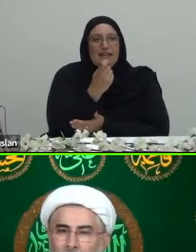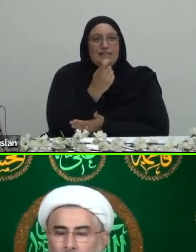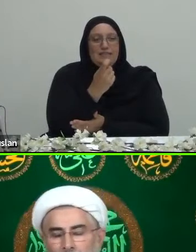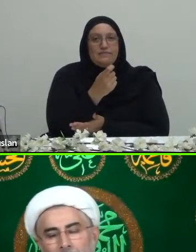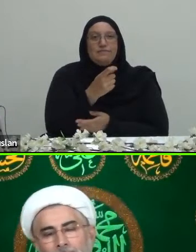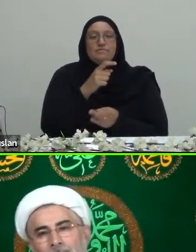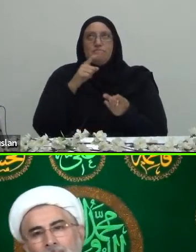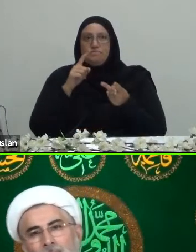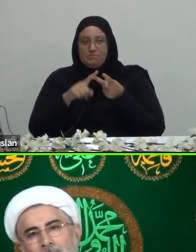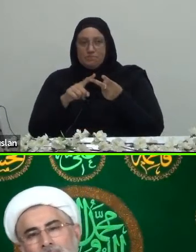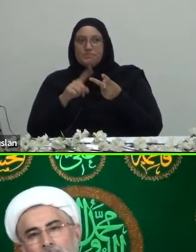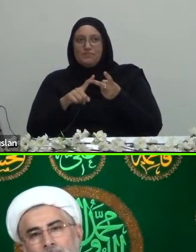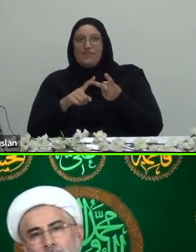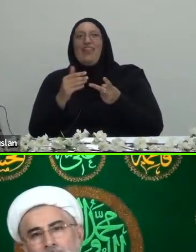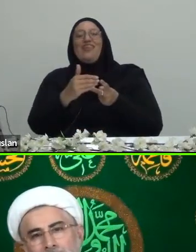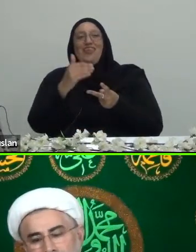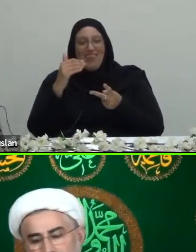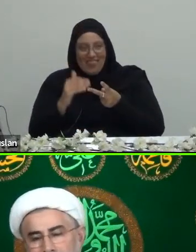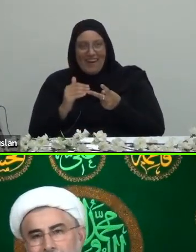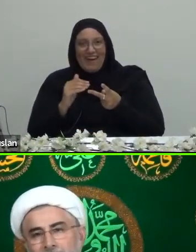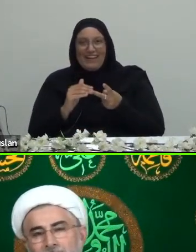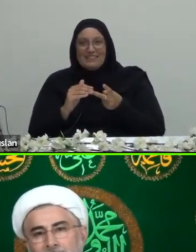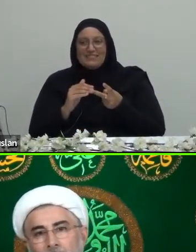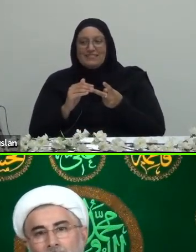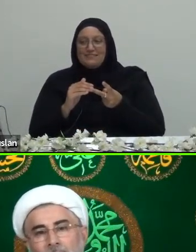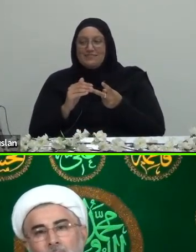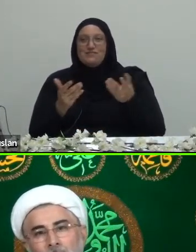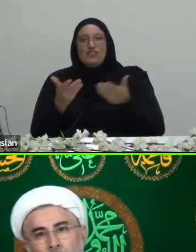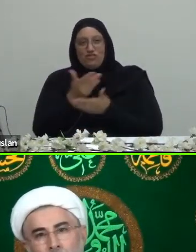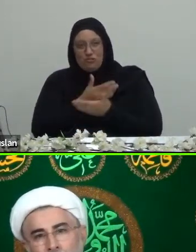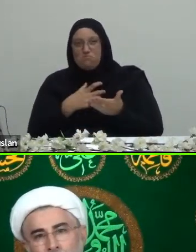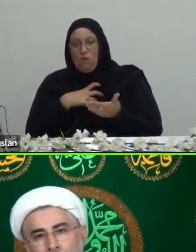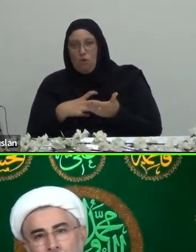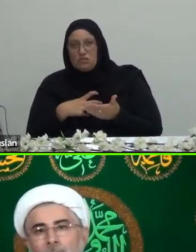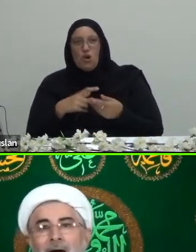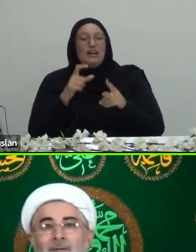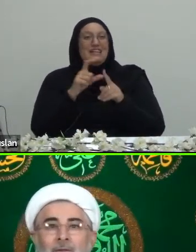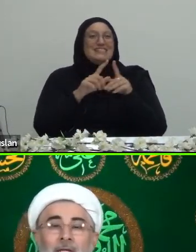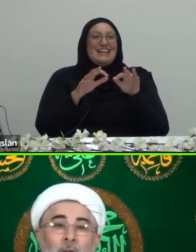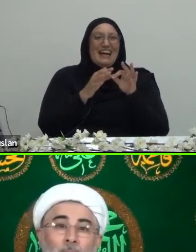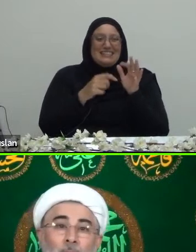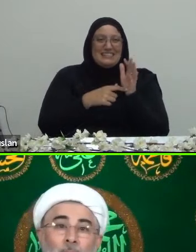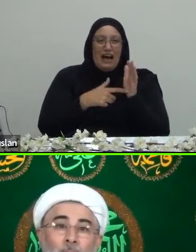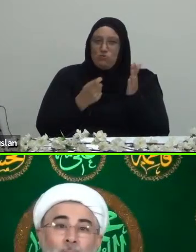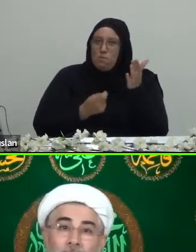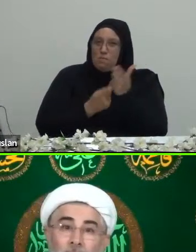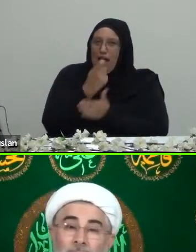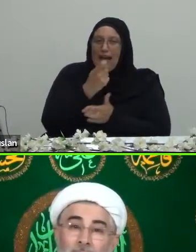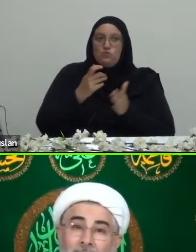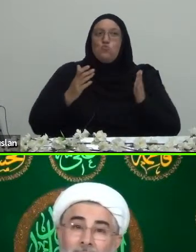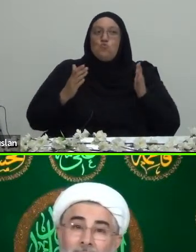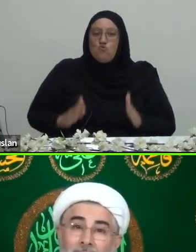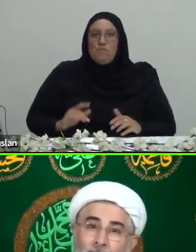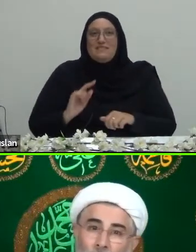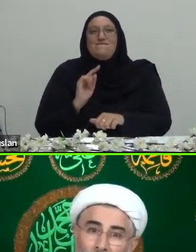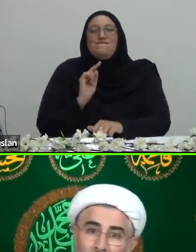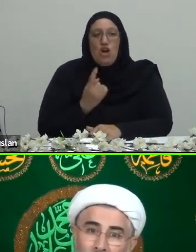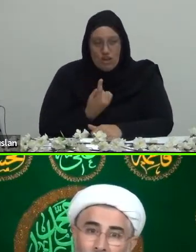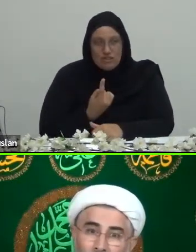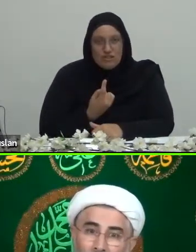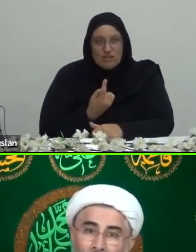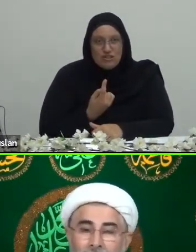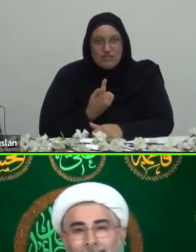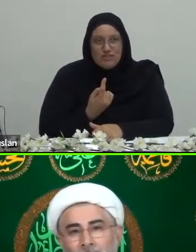more details or not. When it comes to the debts that I have to humans get the priority to the debts that I have to